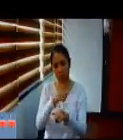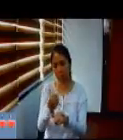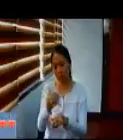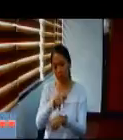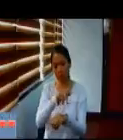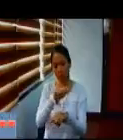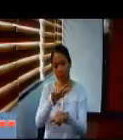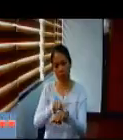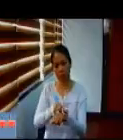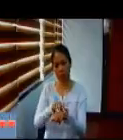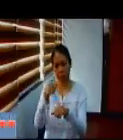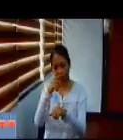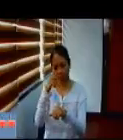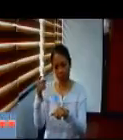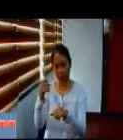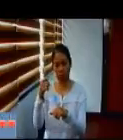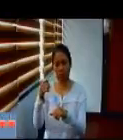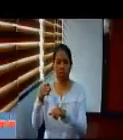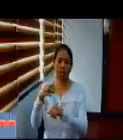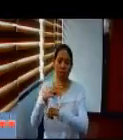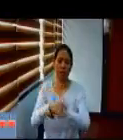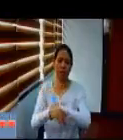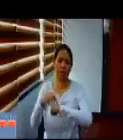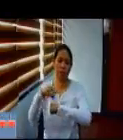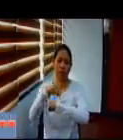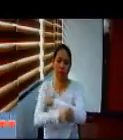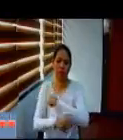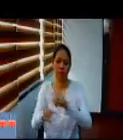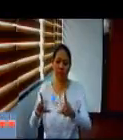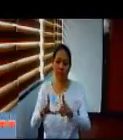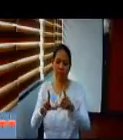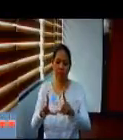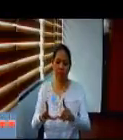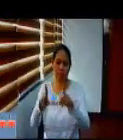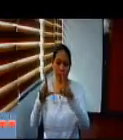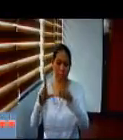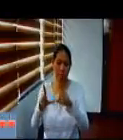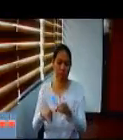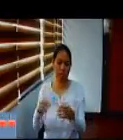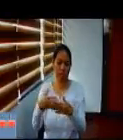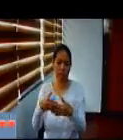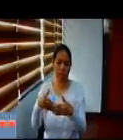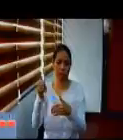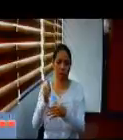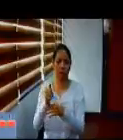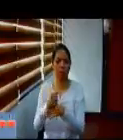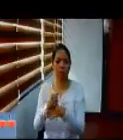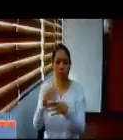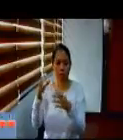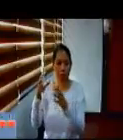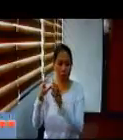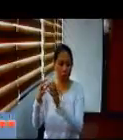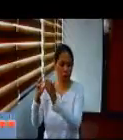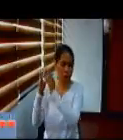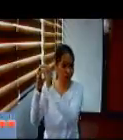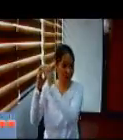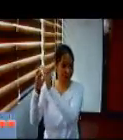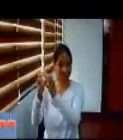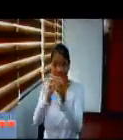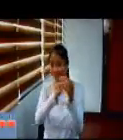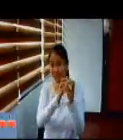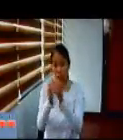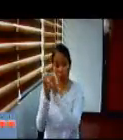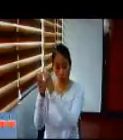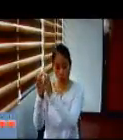some sea level rise. Most of our crops would be coconut, fully one-third or about 3 million of those